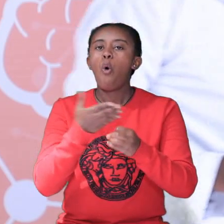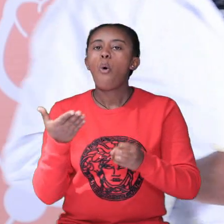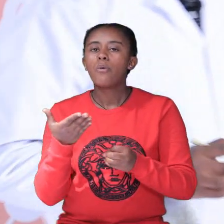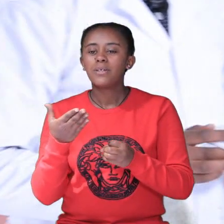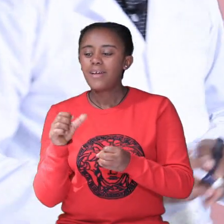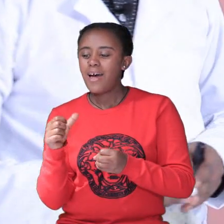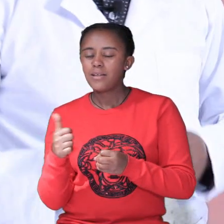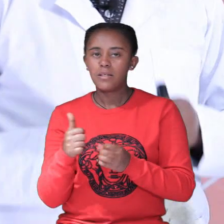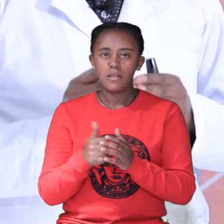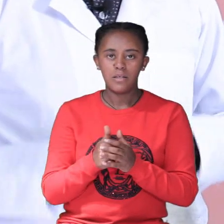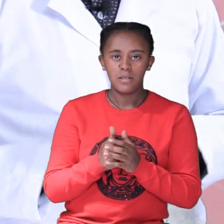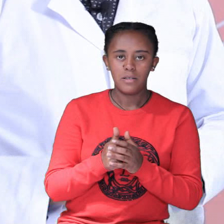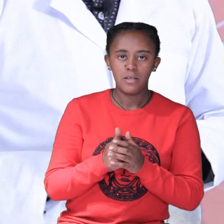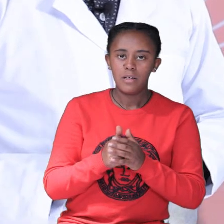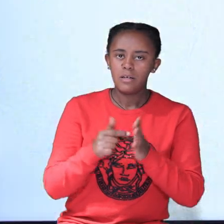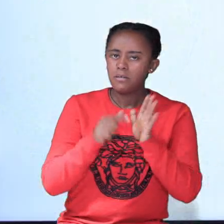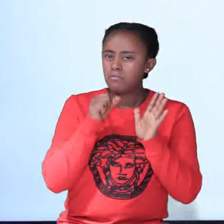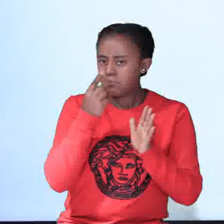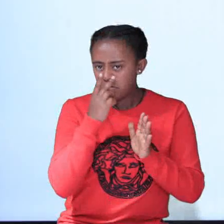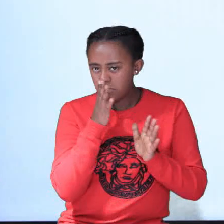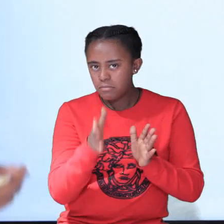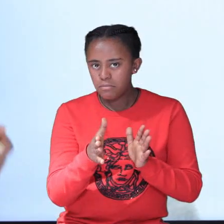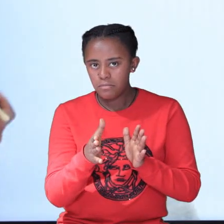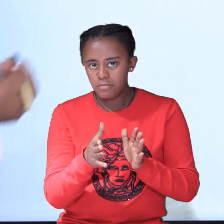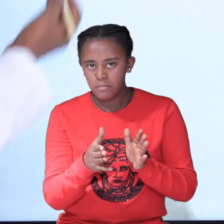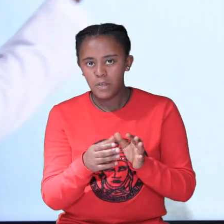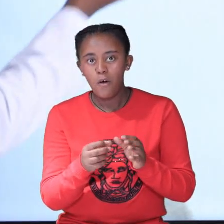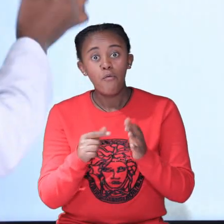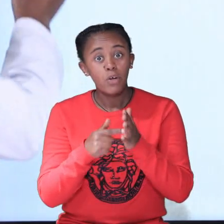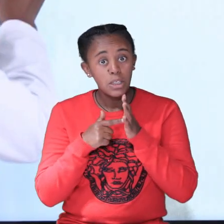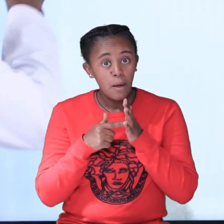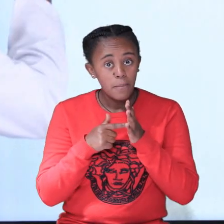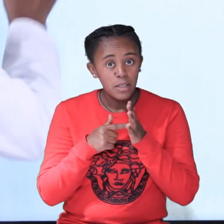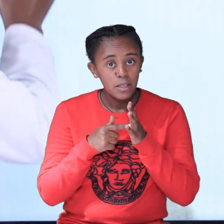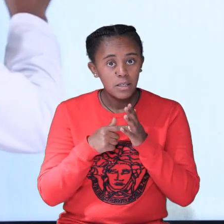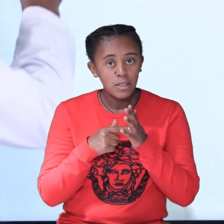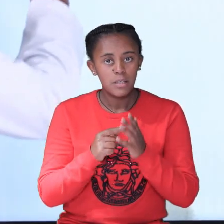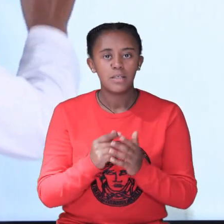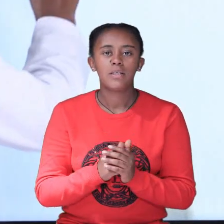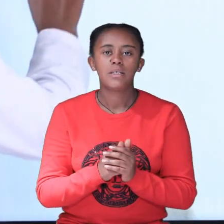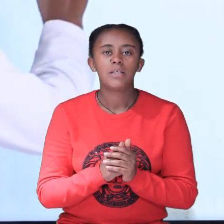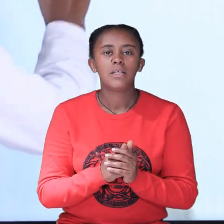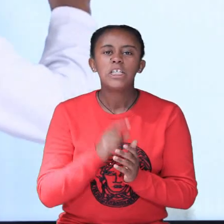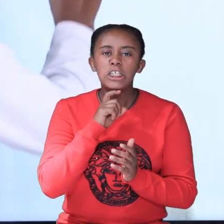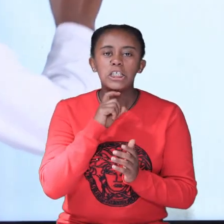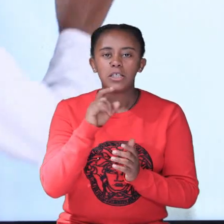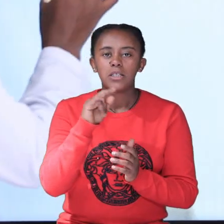other side can't be seen clearly. For example, tin fabrics,